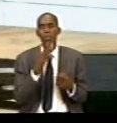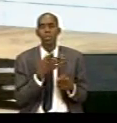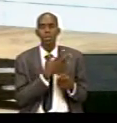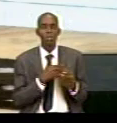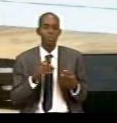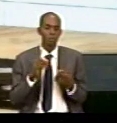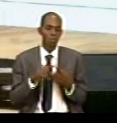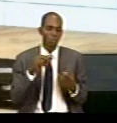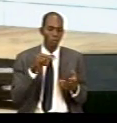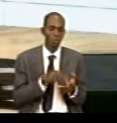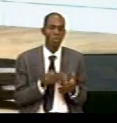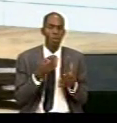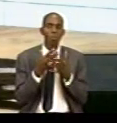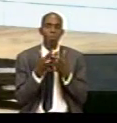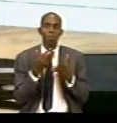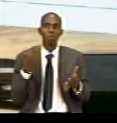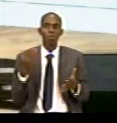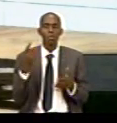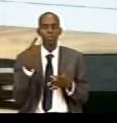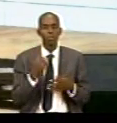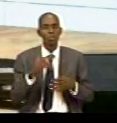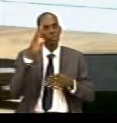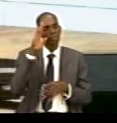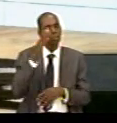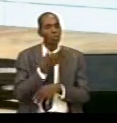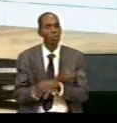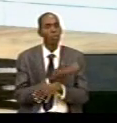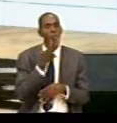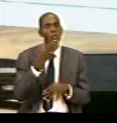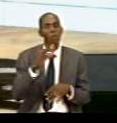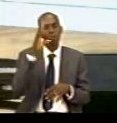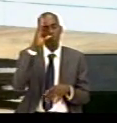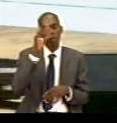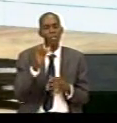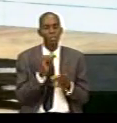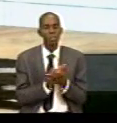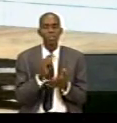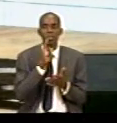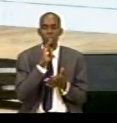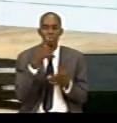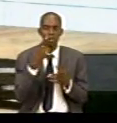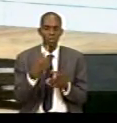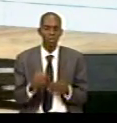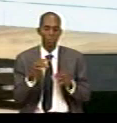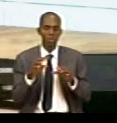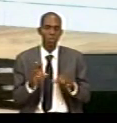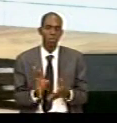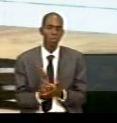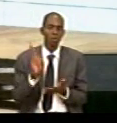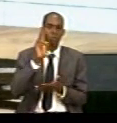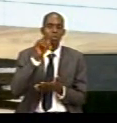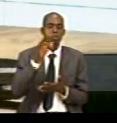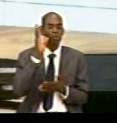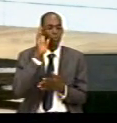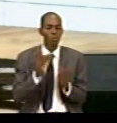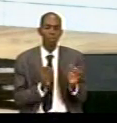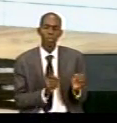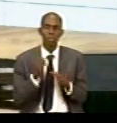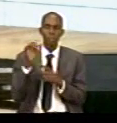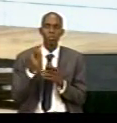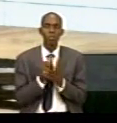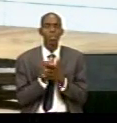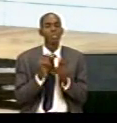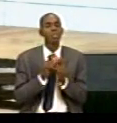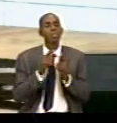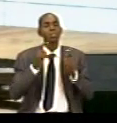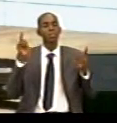stand before the Son of Man. That's the rapture. You escape the great tribulation and